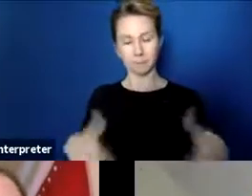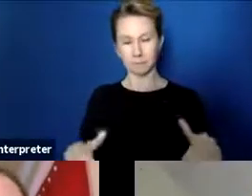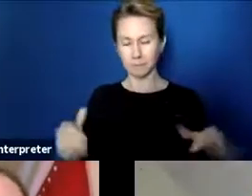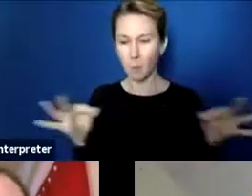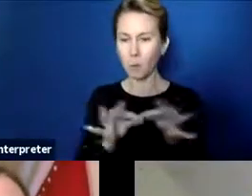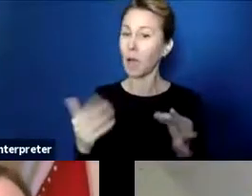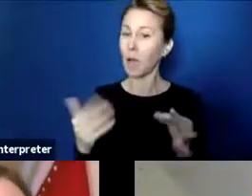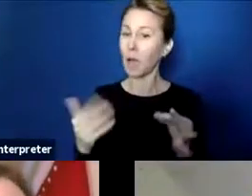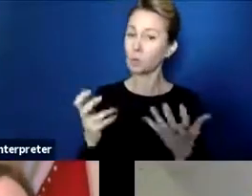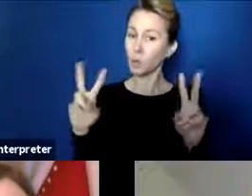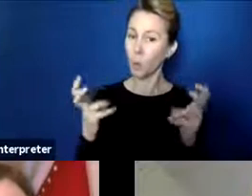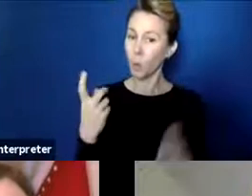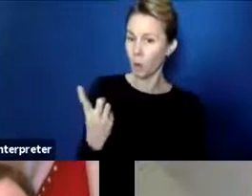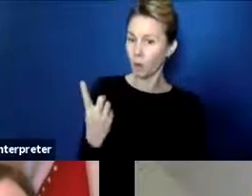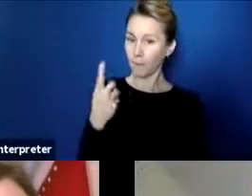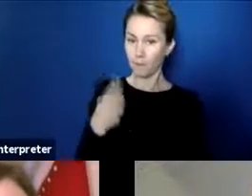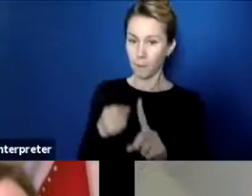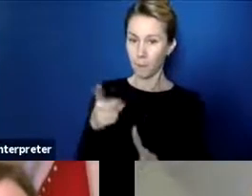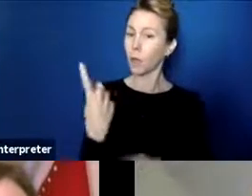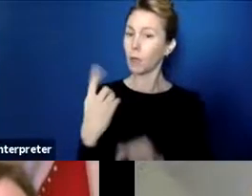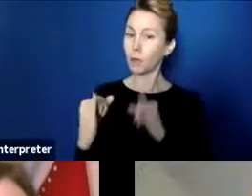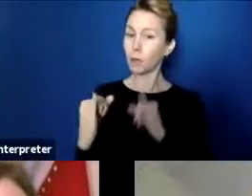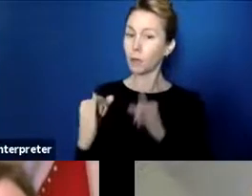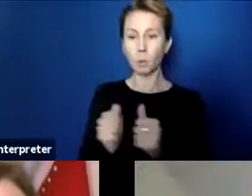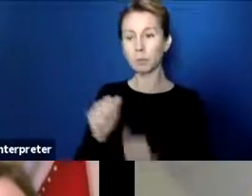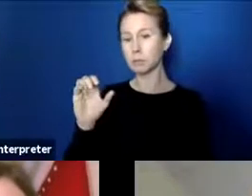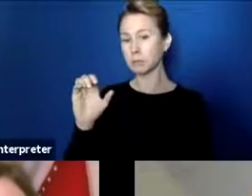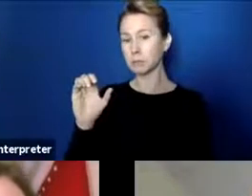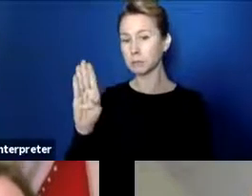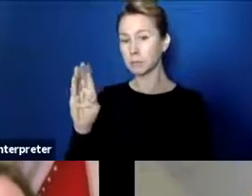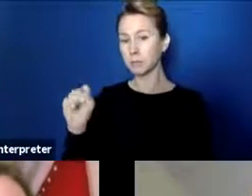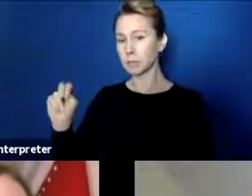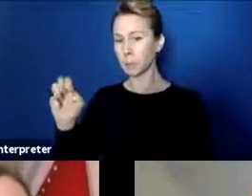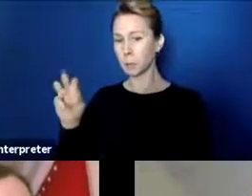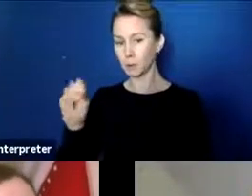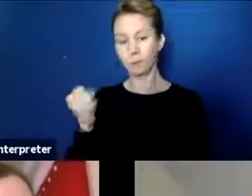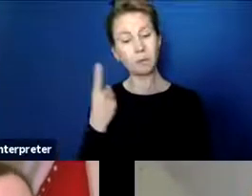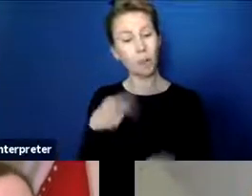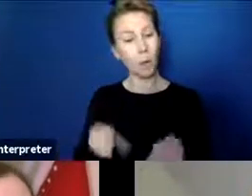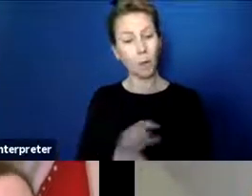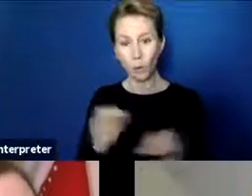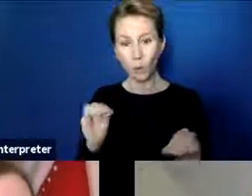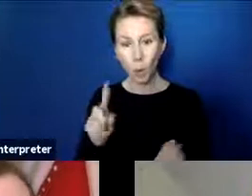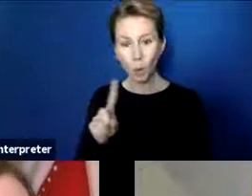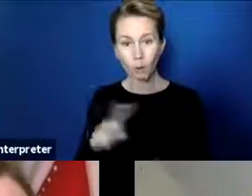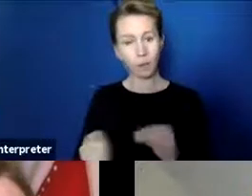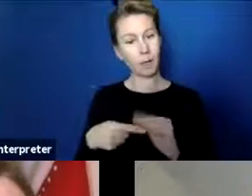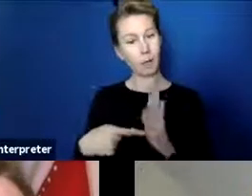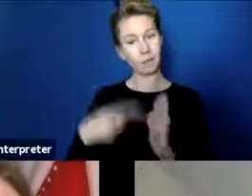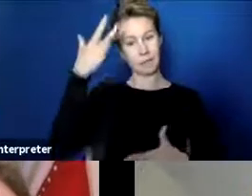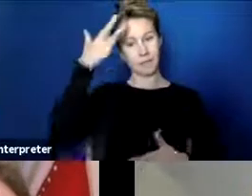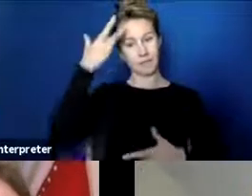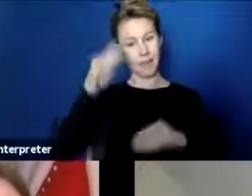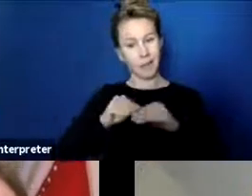often will give a quote that makes you almost forget everything else that was said in the article or video prior or after, because they're so